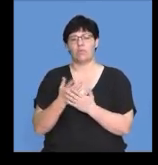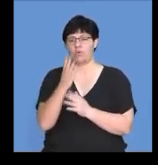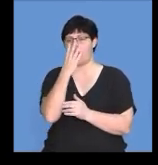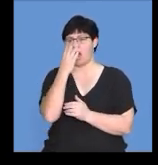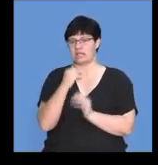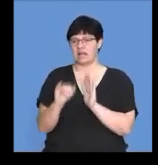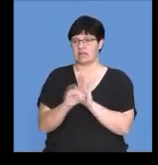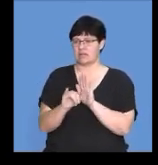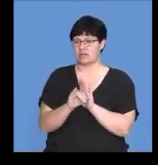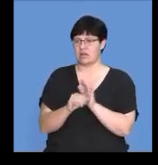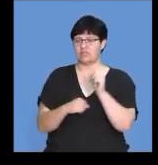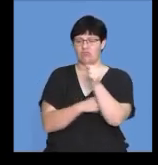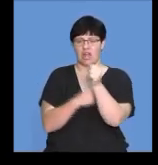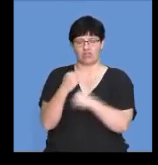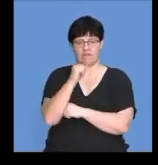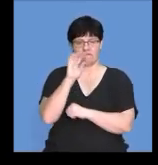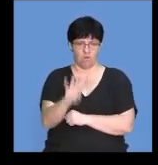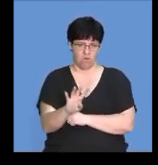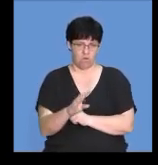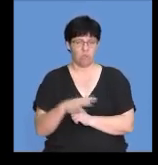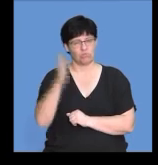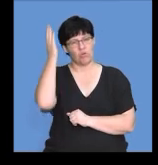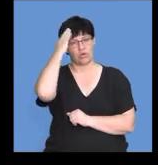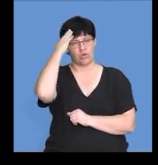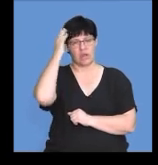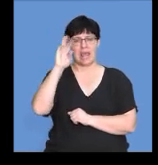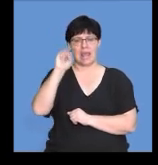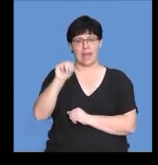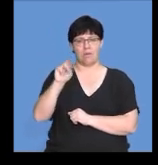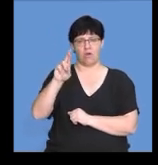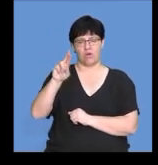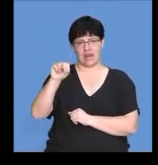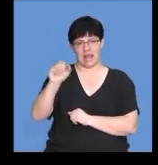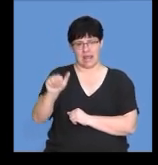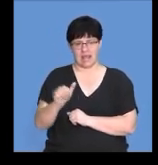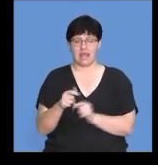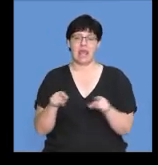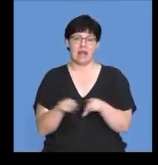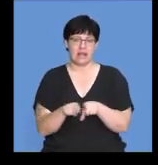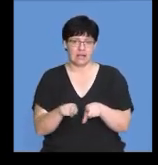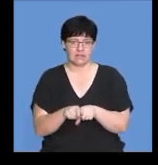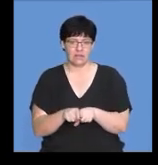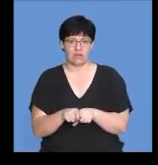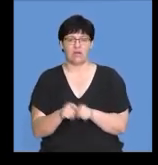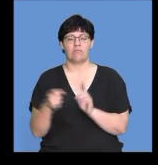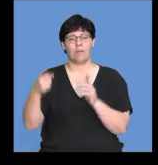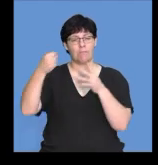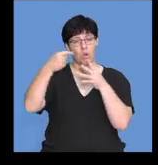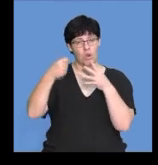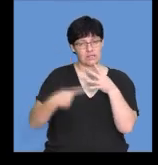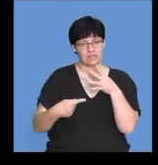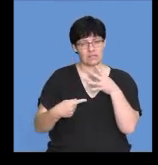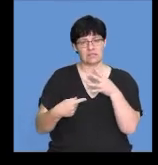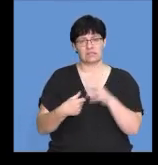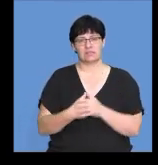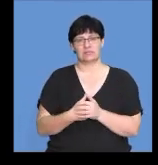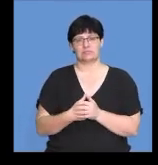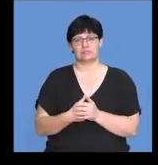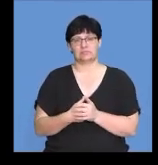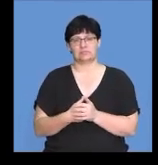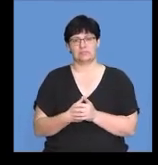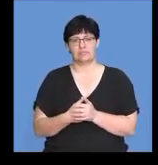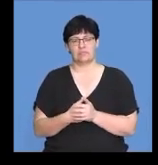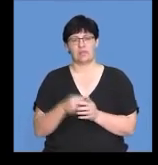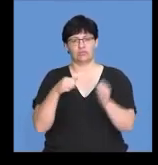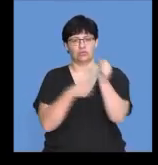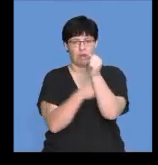to identify structure number 4, which we know is the mRNA. And they're pointing specifically to, well,